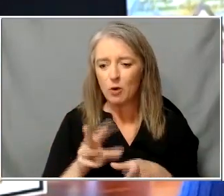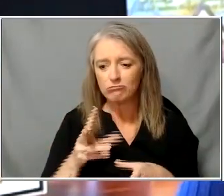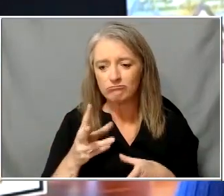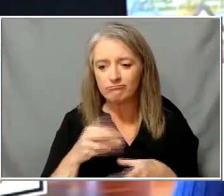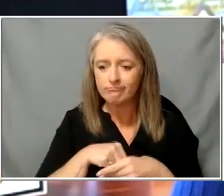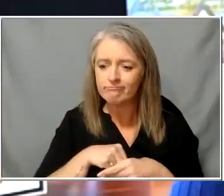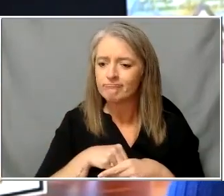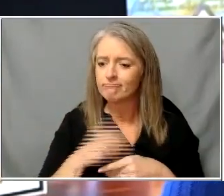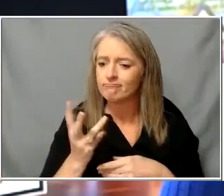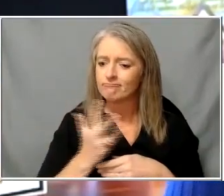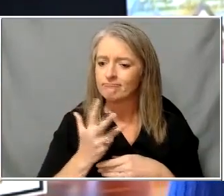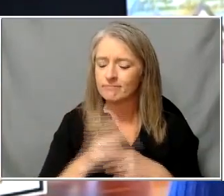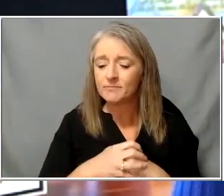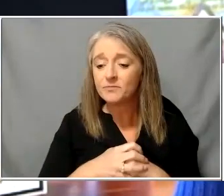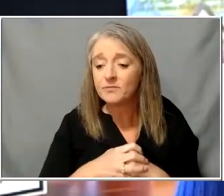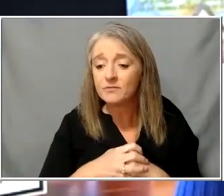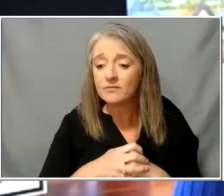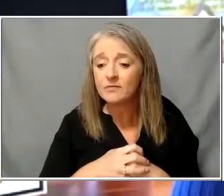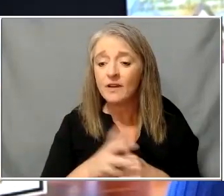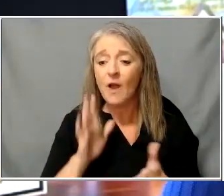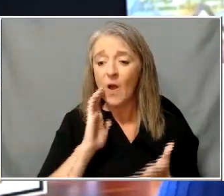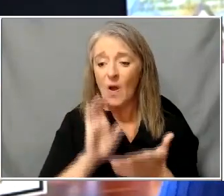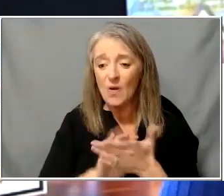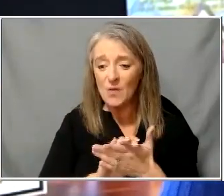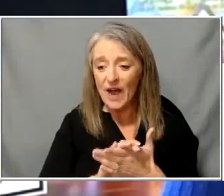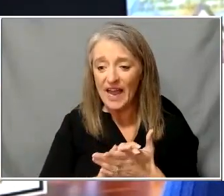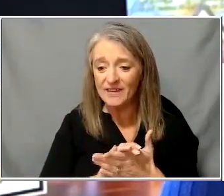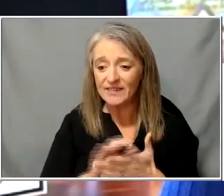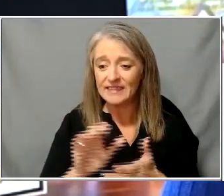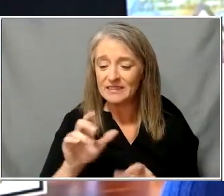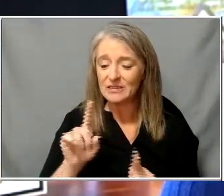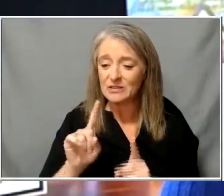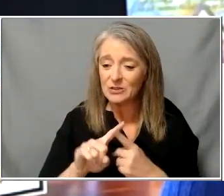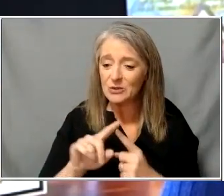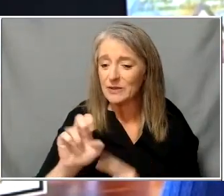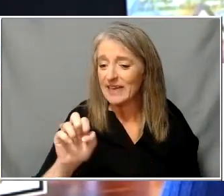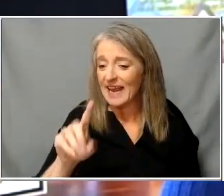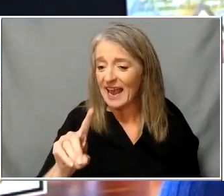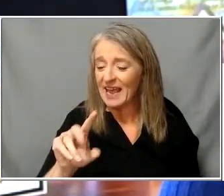course, just being the wife to Ed Newsome